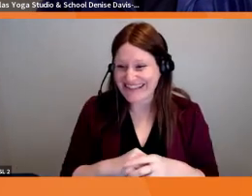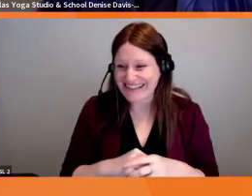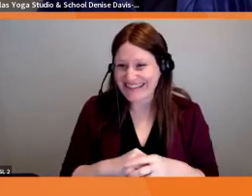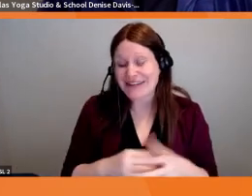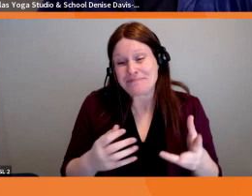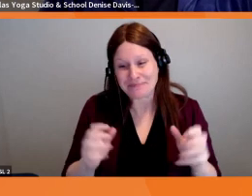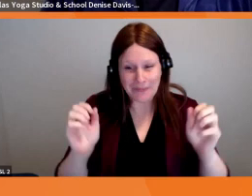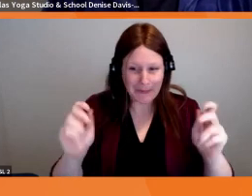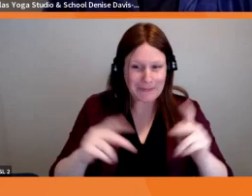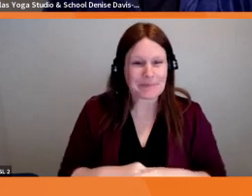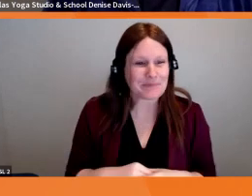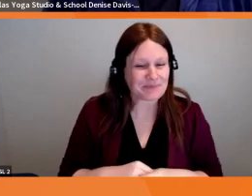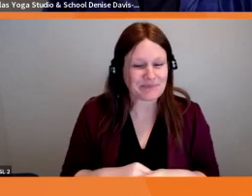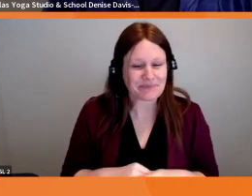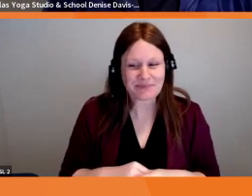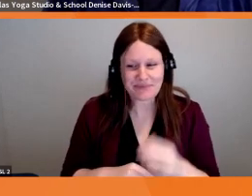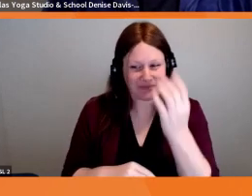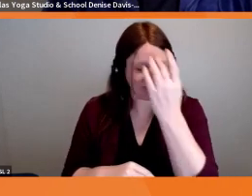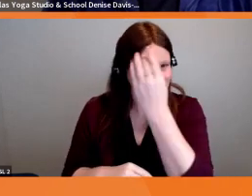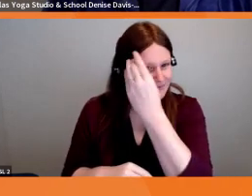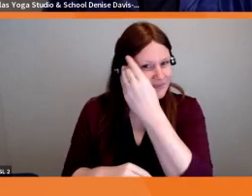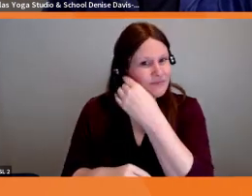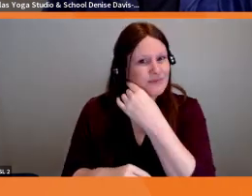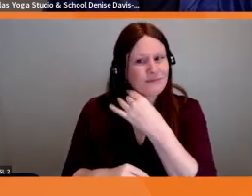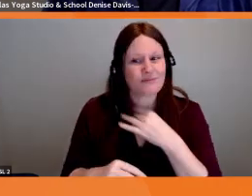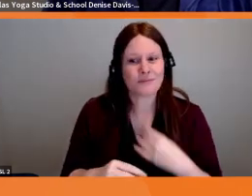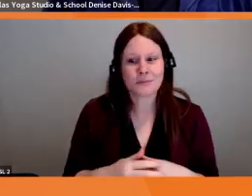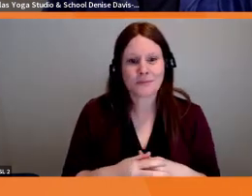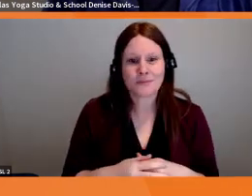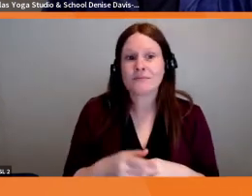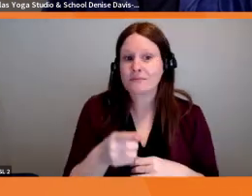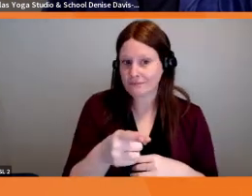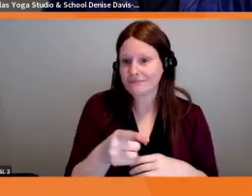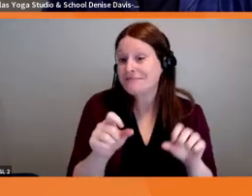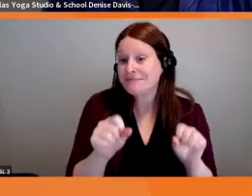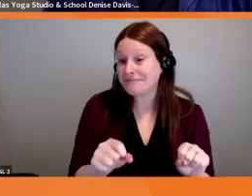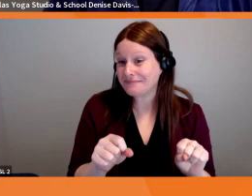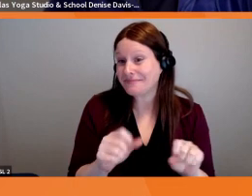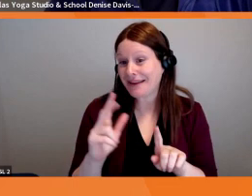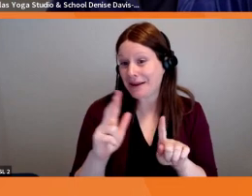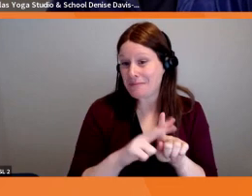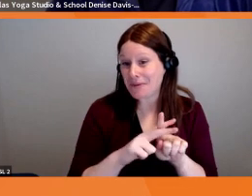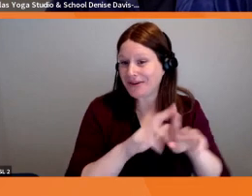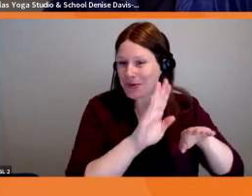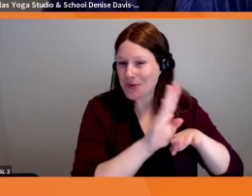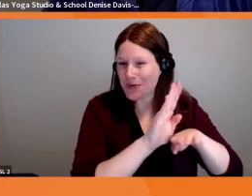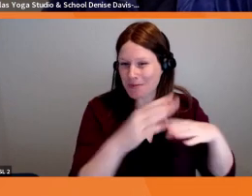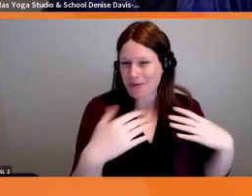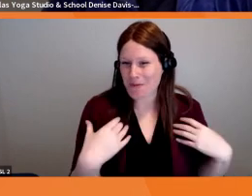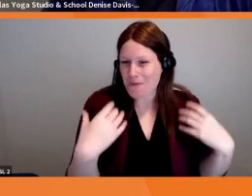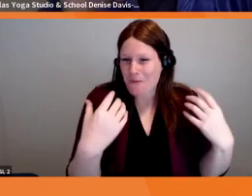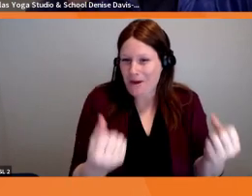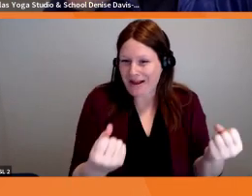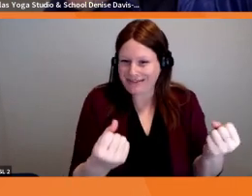Anyway, all right. So there's a note here that you can book a corporate wellness evaluation with us. So if your company needs